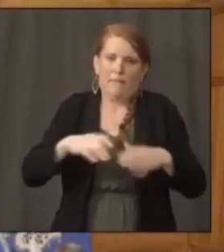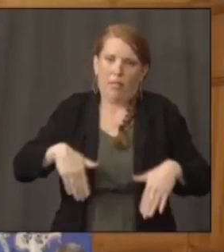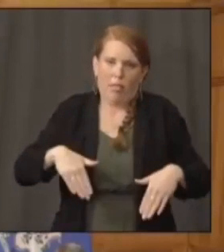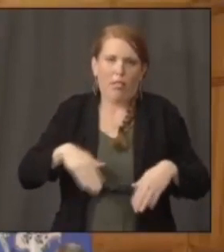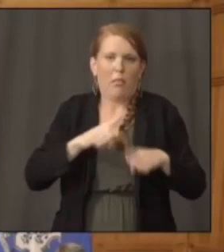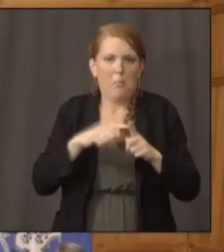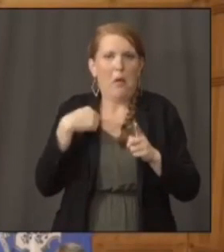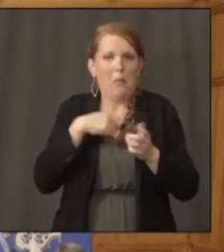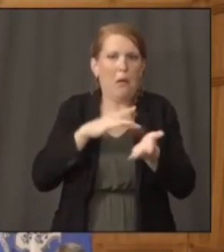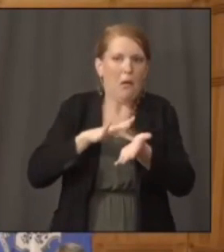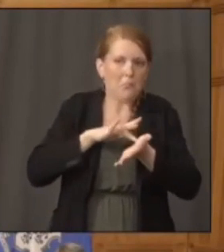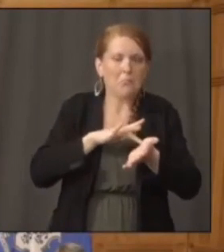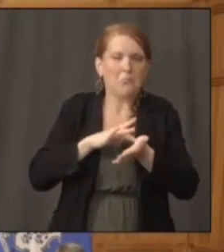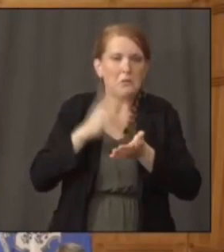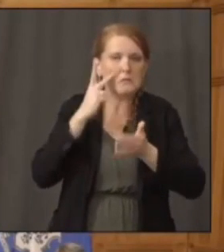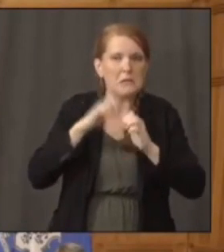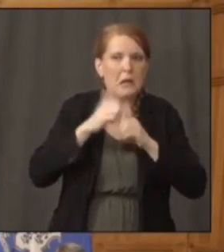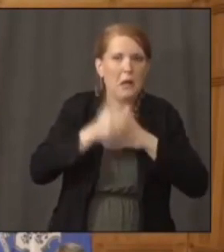Thank you.